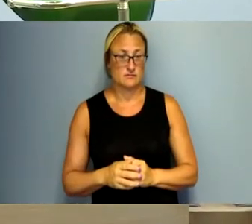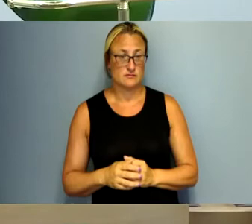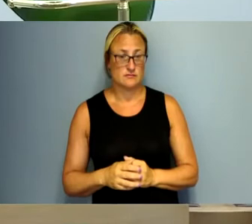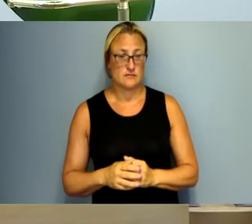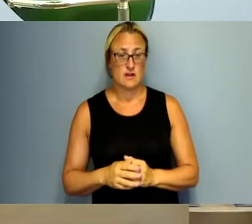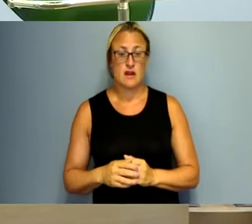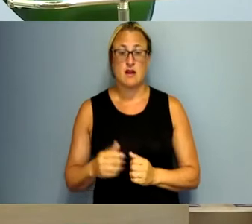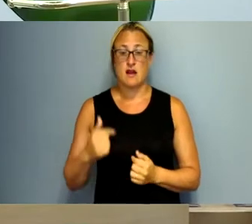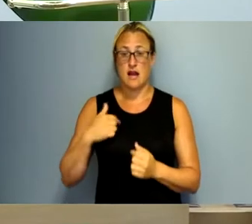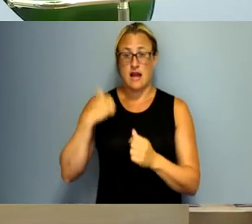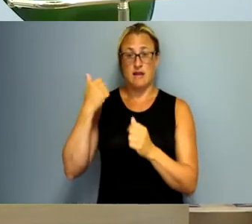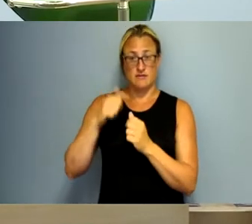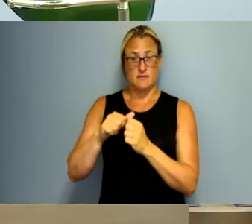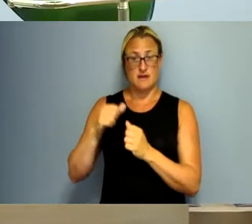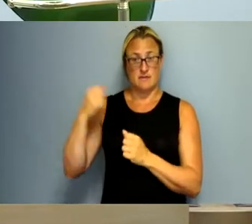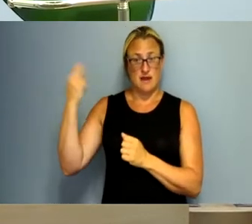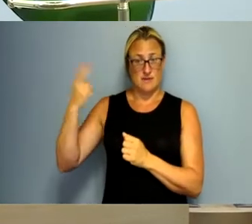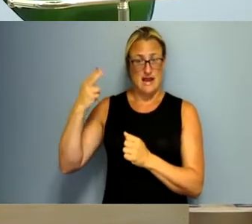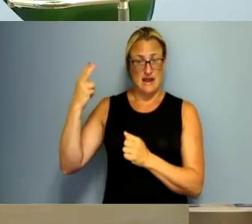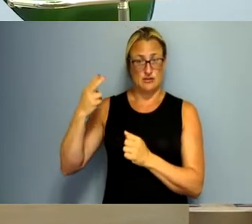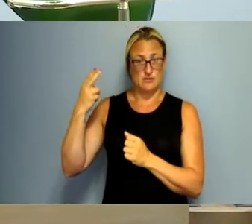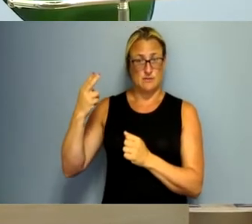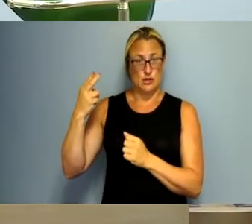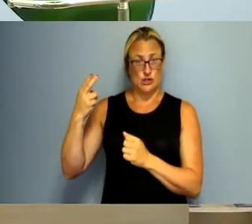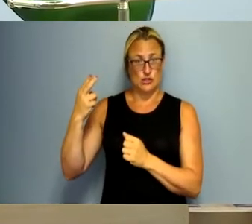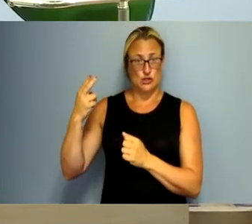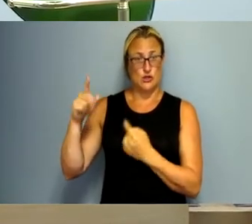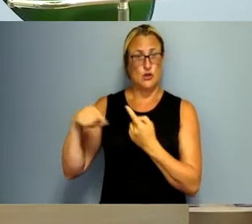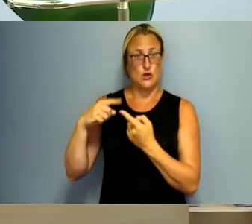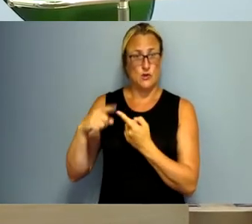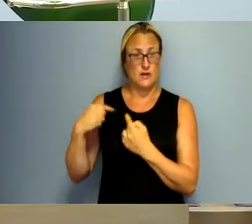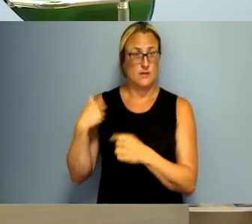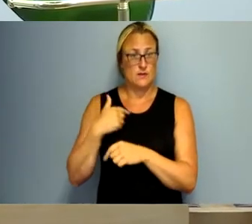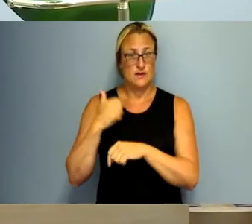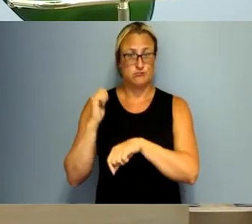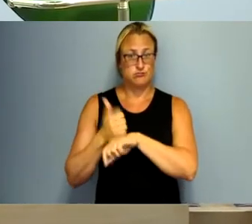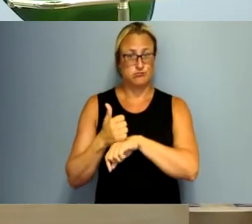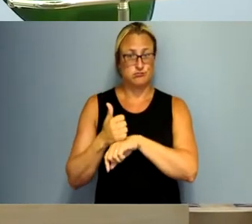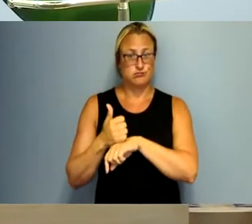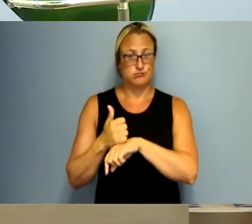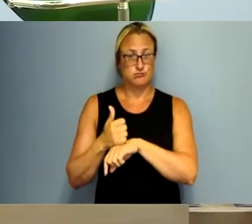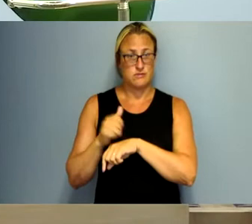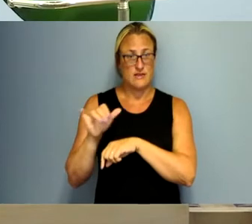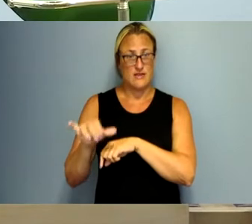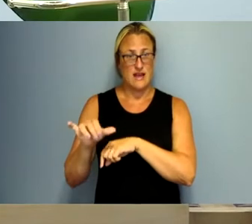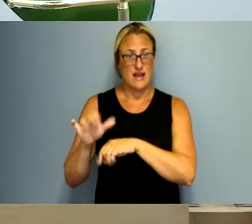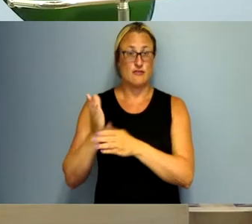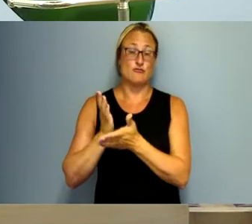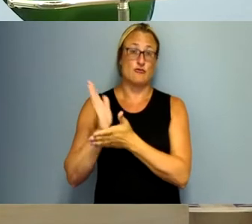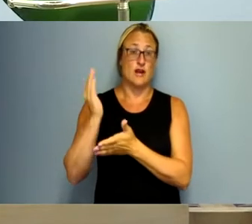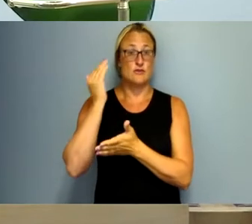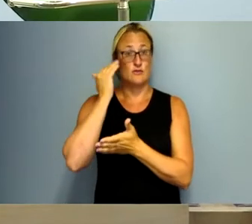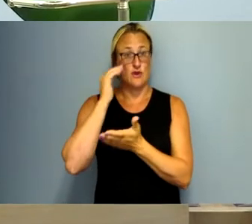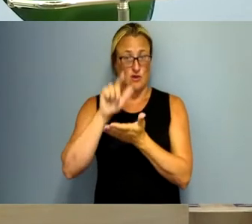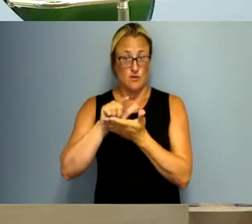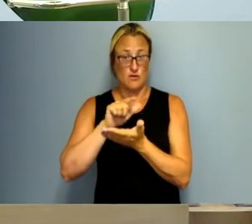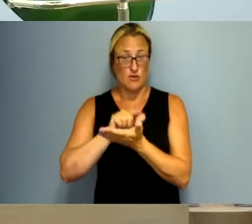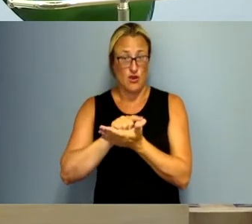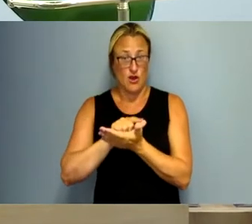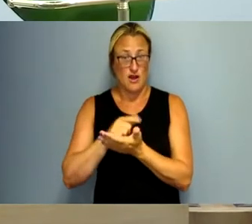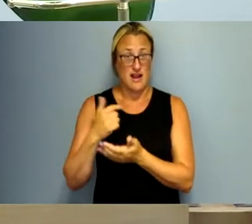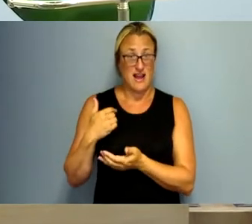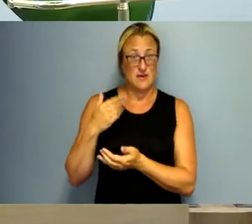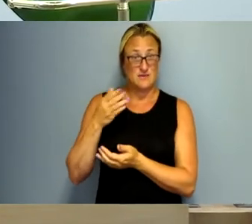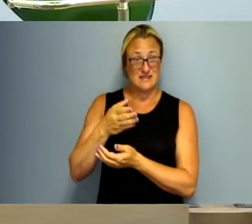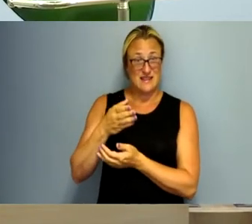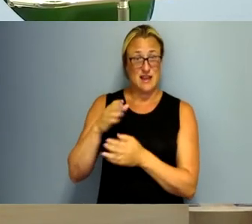Harrisburg when we put together this right to know law and open